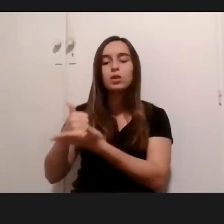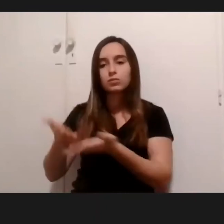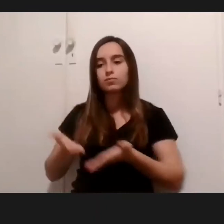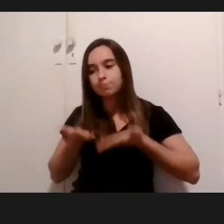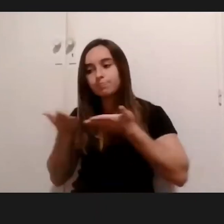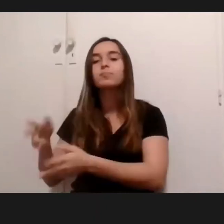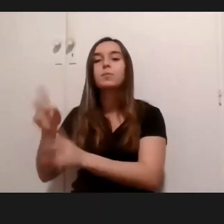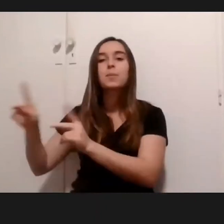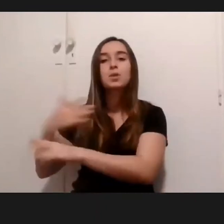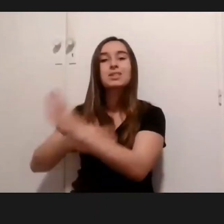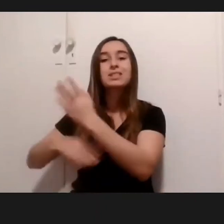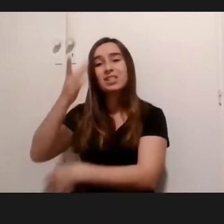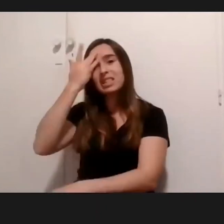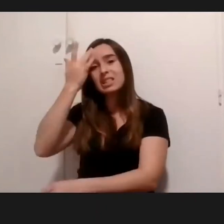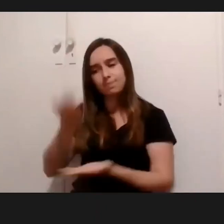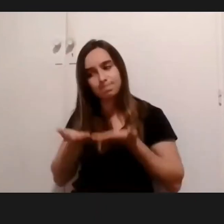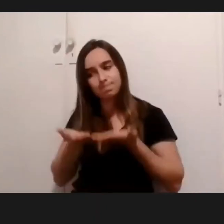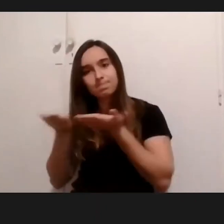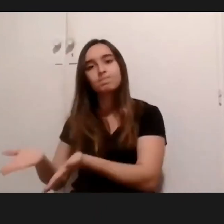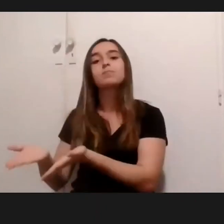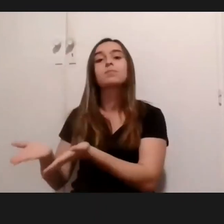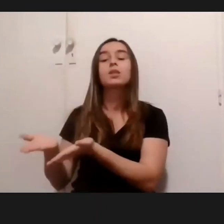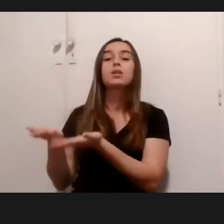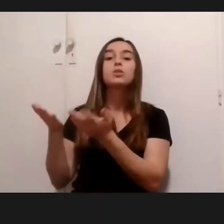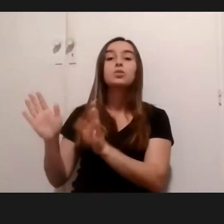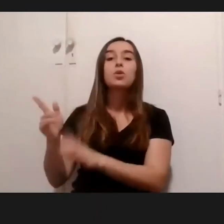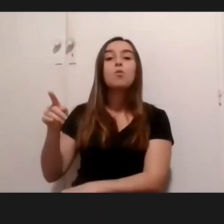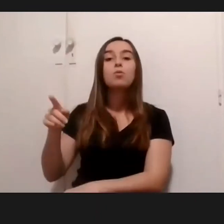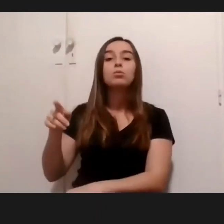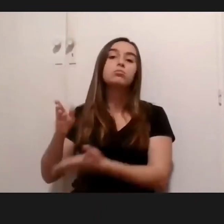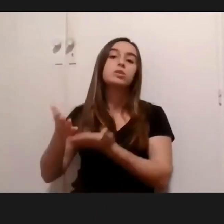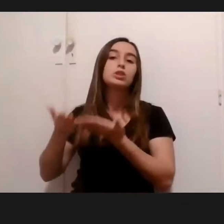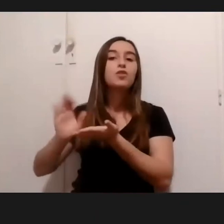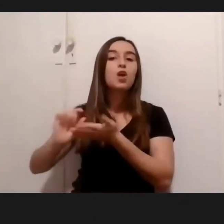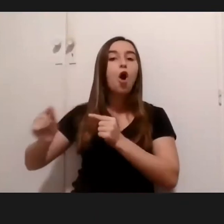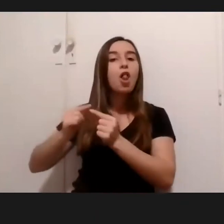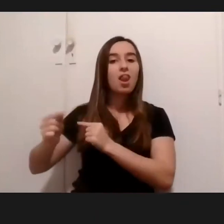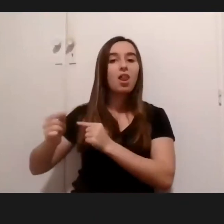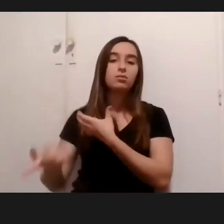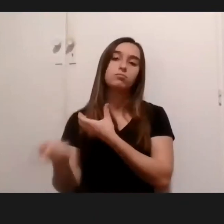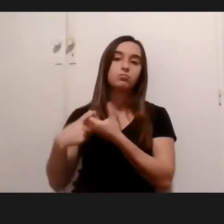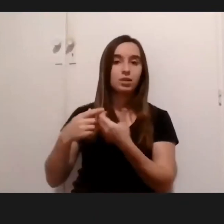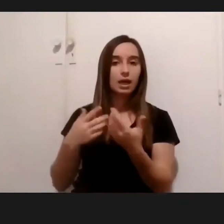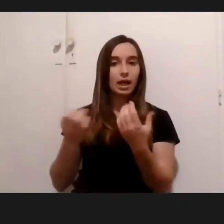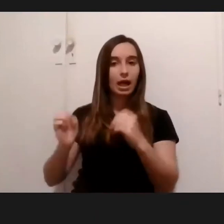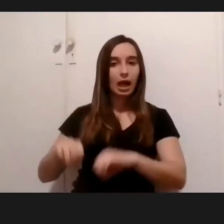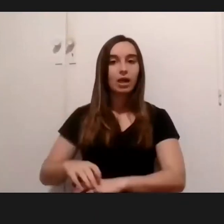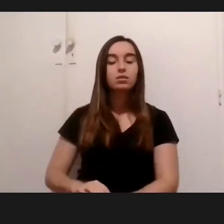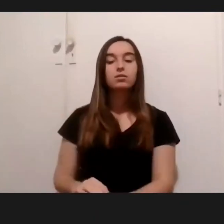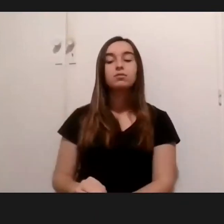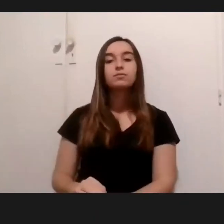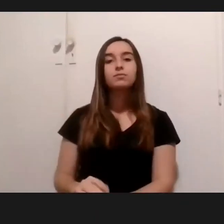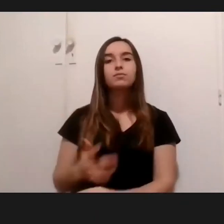to how to join the online services. And we have also quite many expert